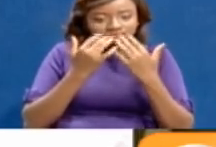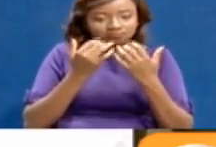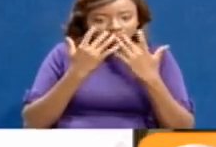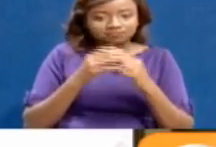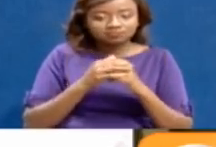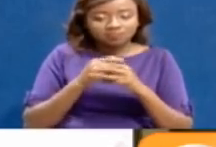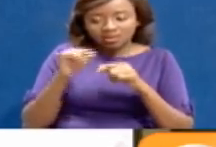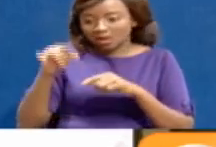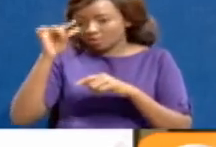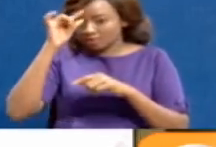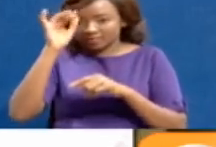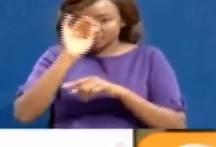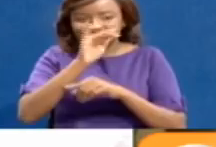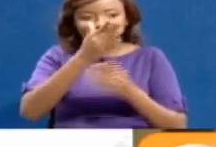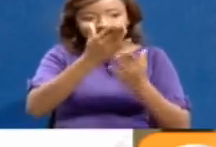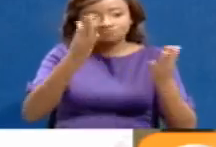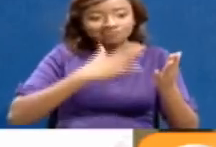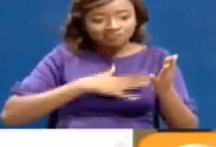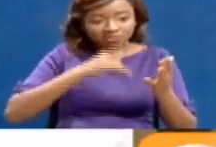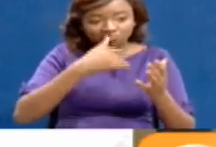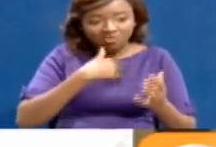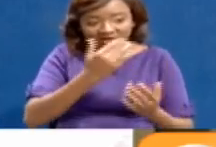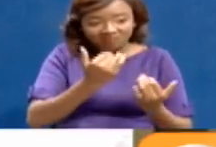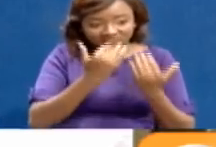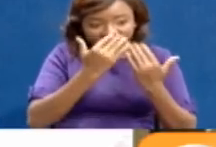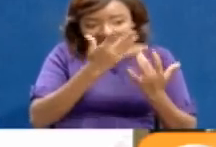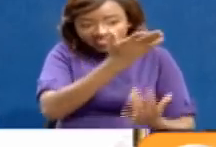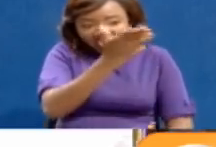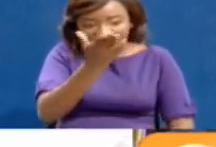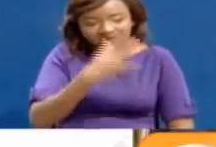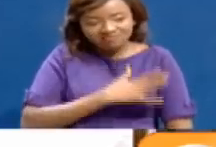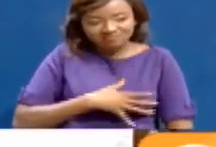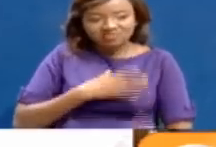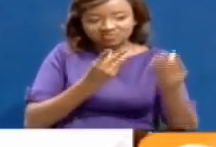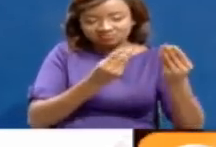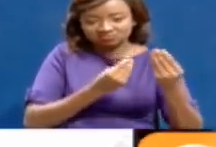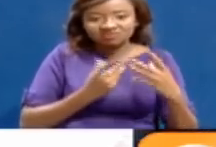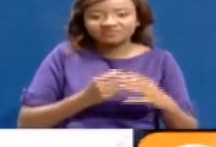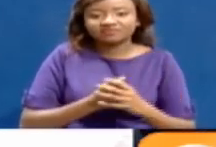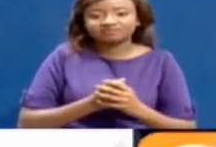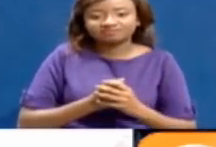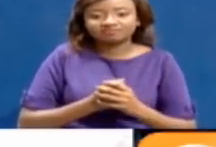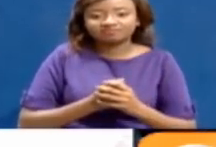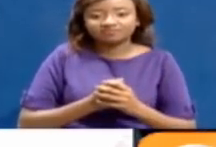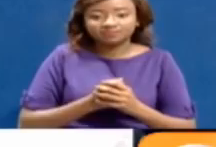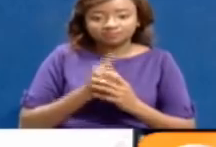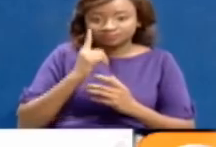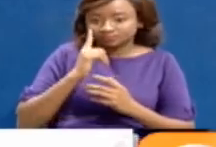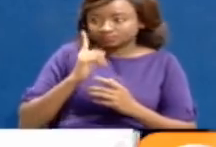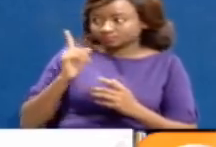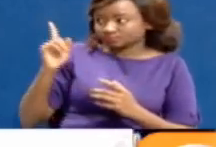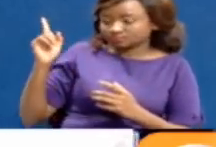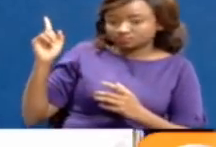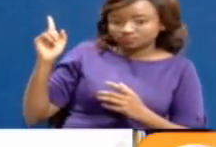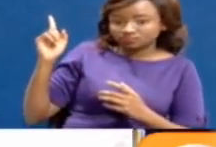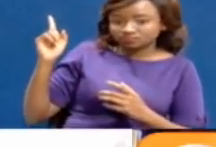government appealing for Kenyans to hand over spare oxygen cylinders. The solution is a prototype oxygen concentrator, which draws air